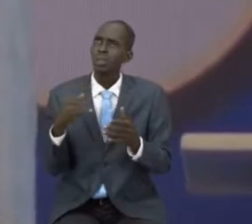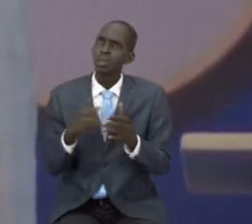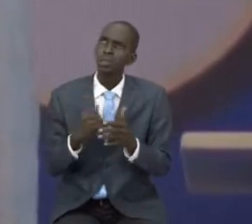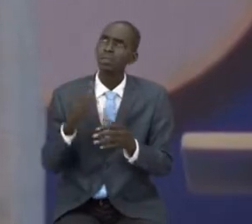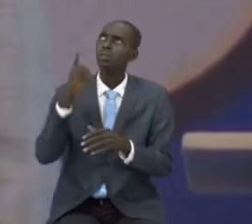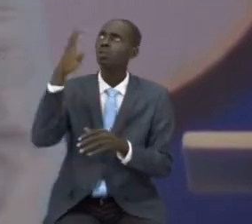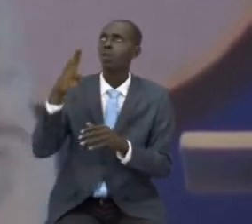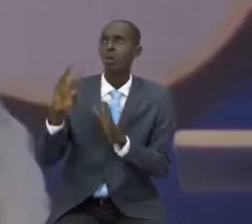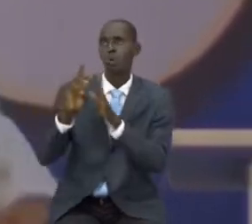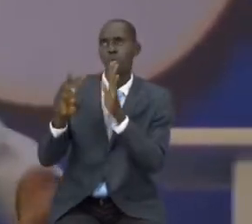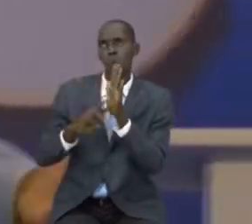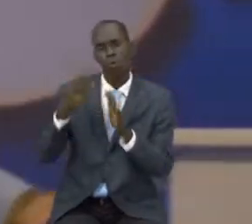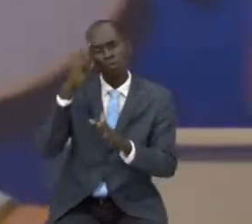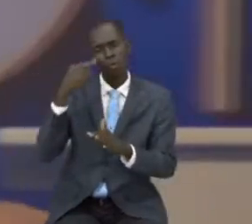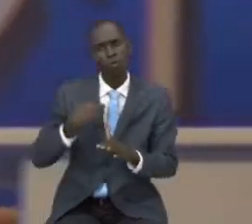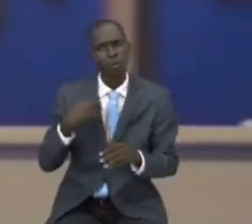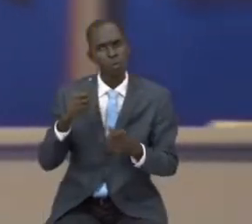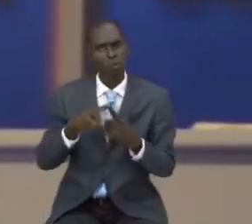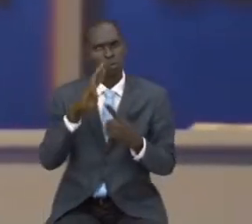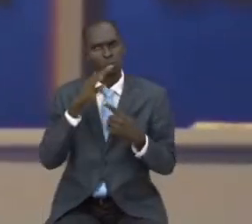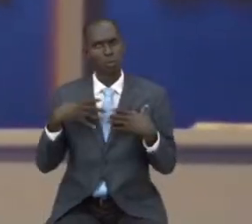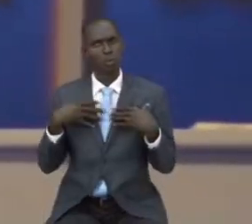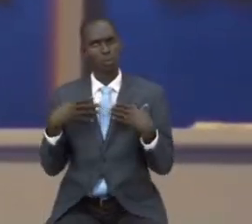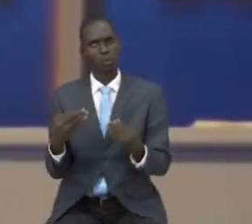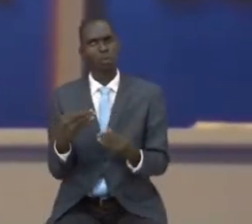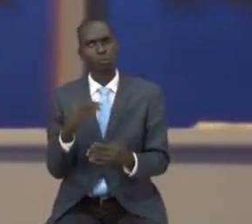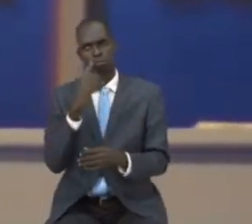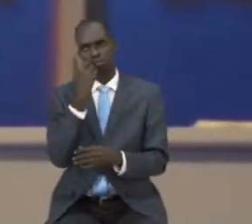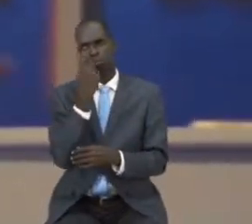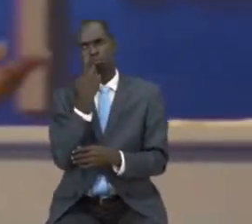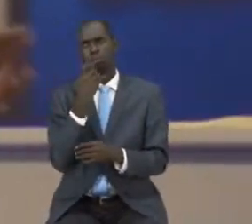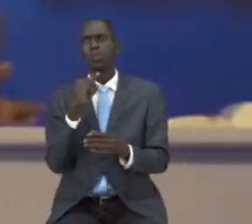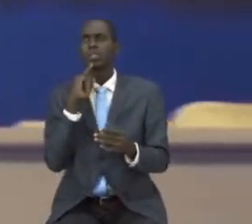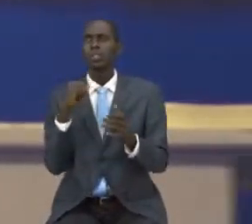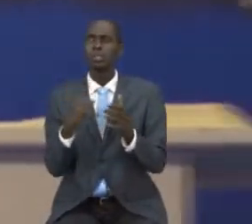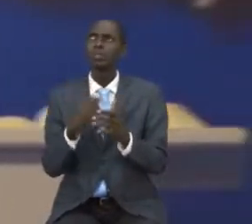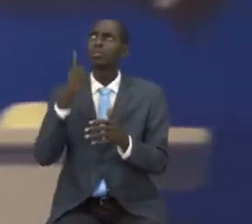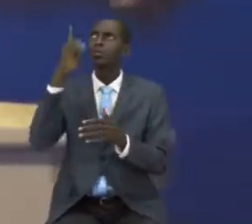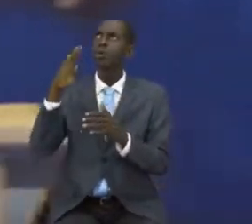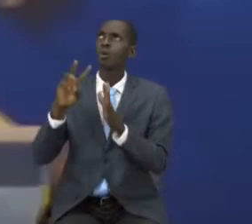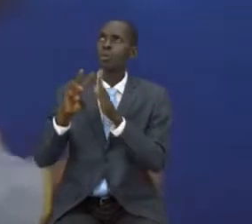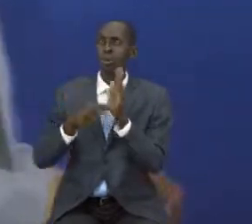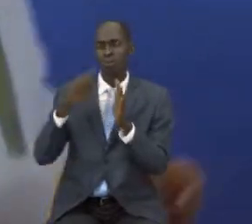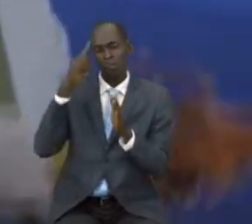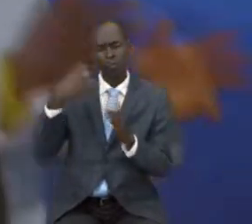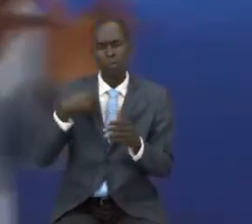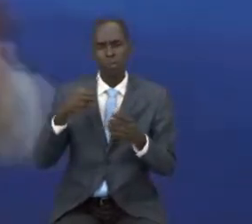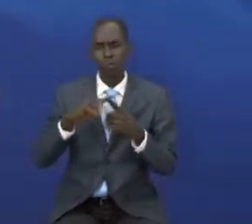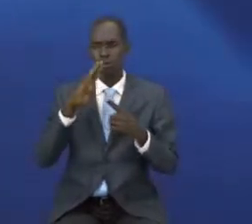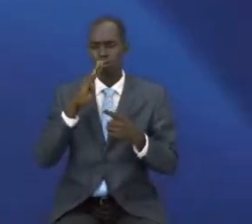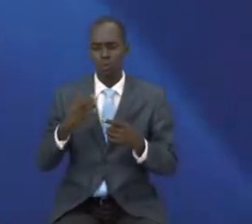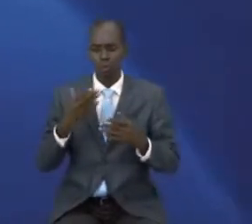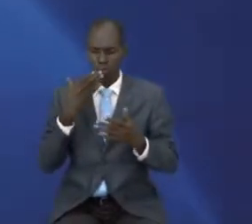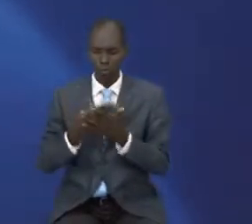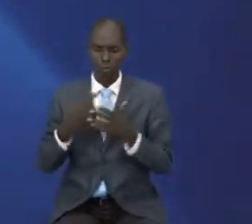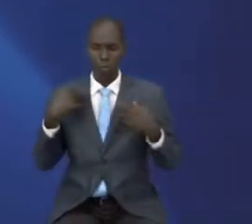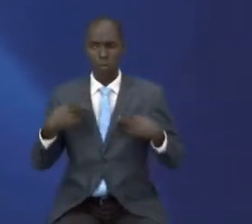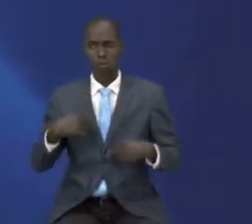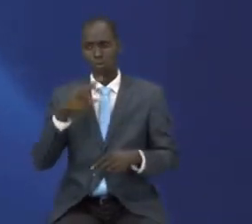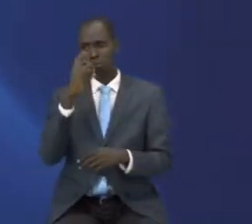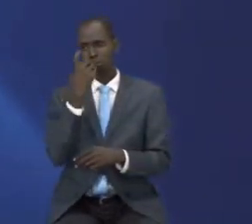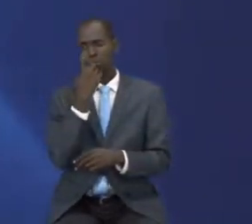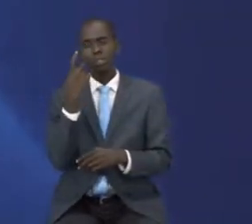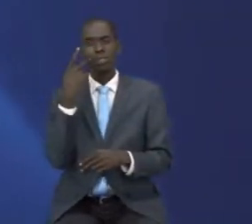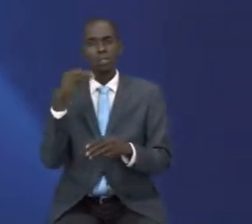well? Is it God's will for me to be healed? And so, Matthew chapter 8, I'm reading from verse 1.